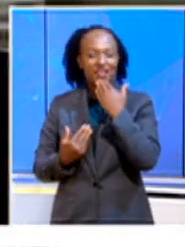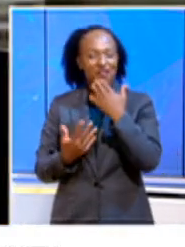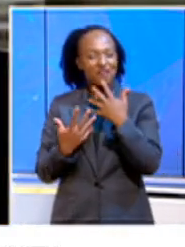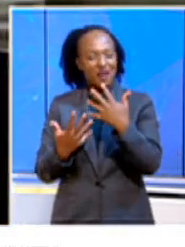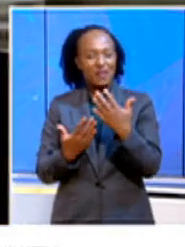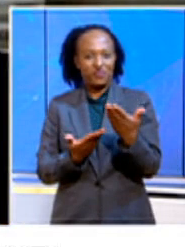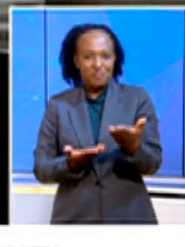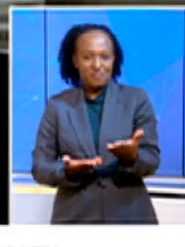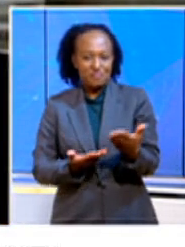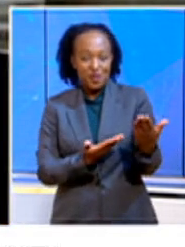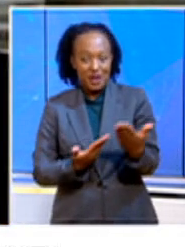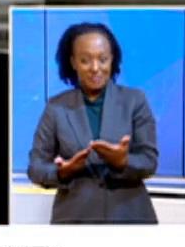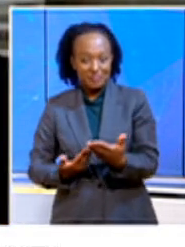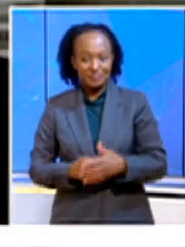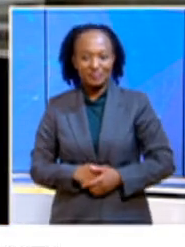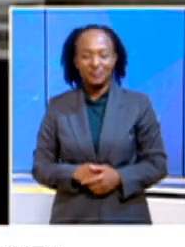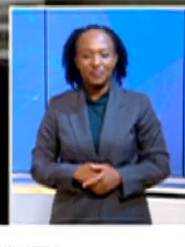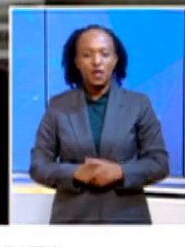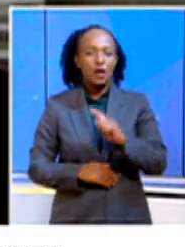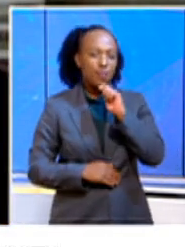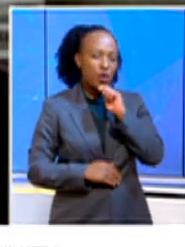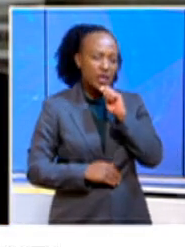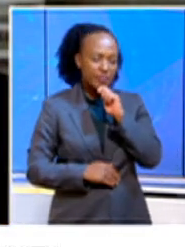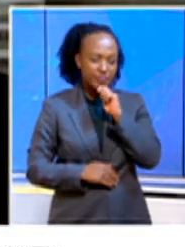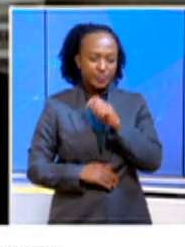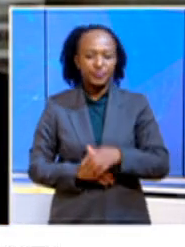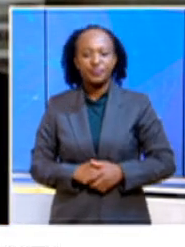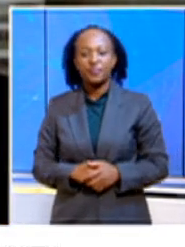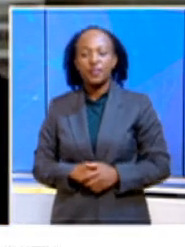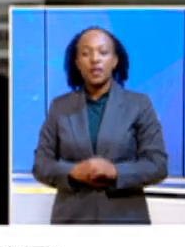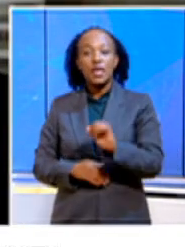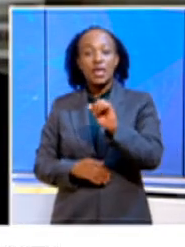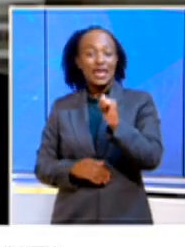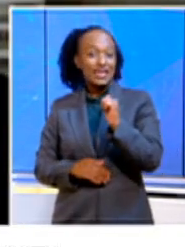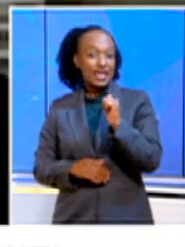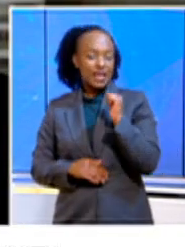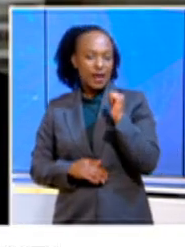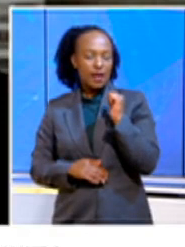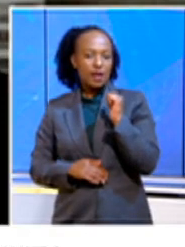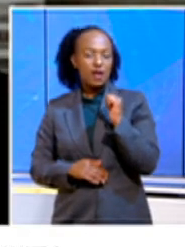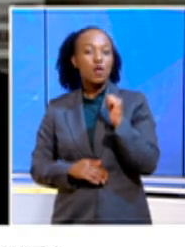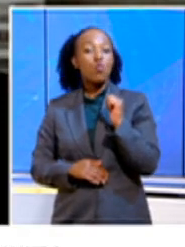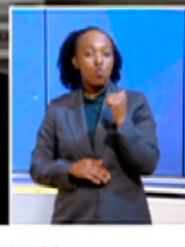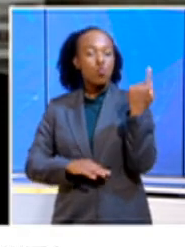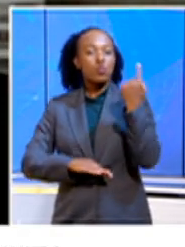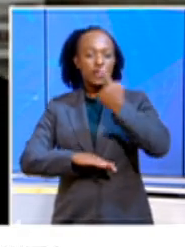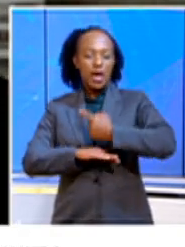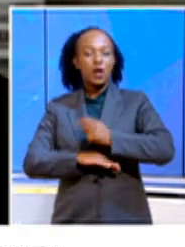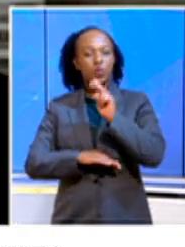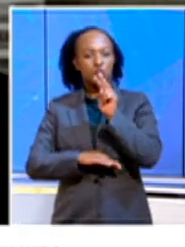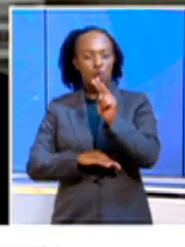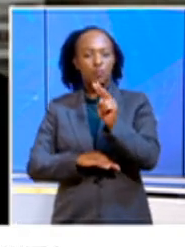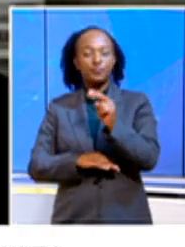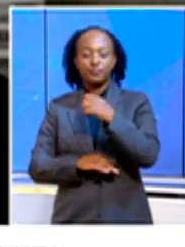with us. Welcome. Good morning. So we had a big day yesterday. We saw the president and the deputy